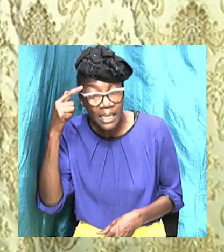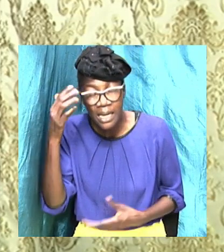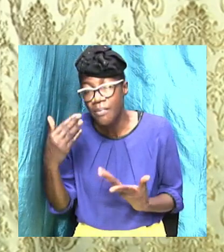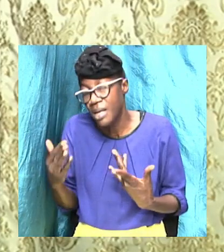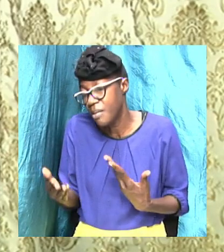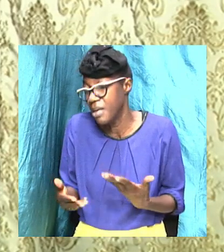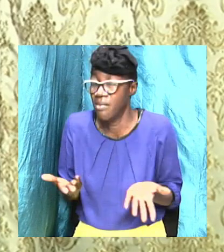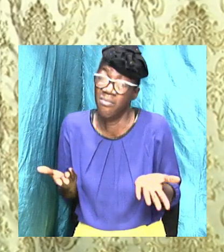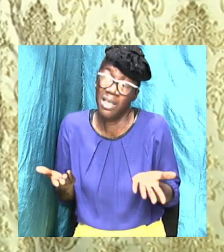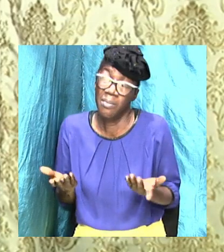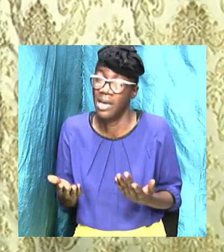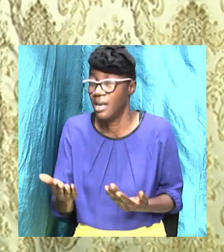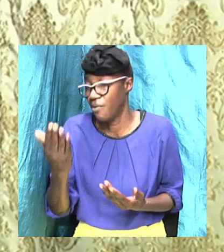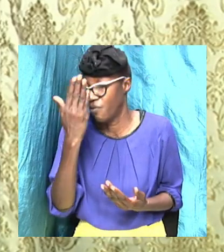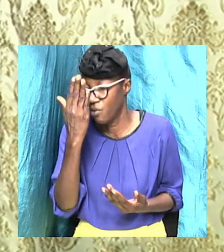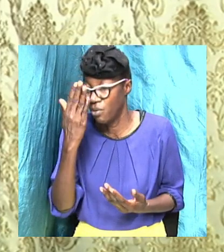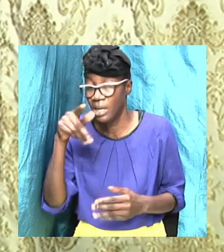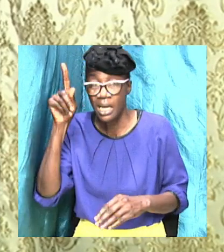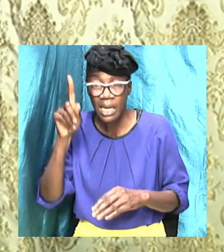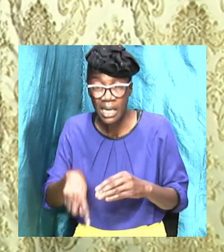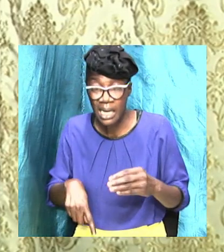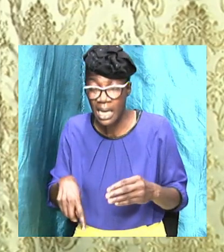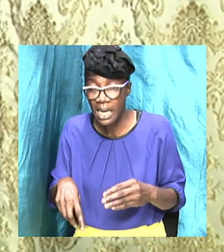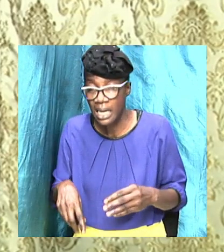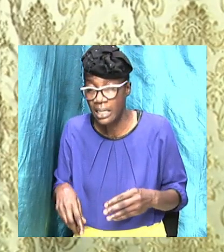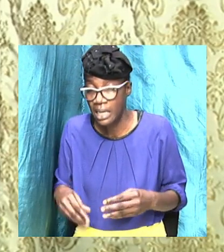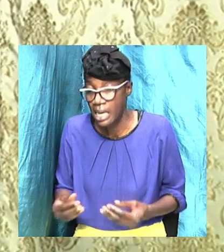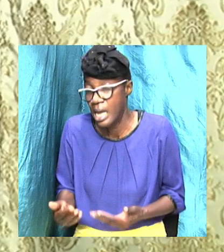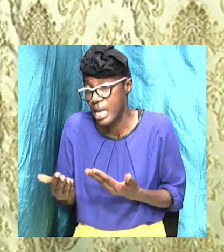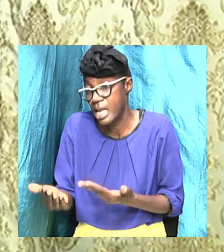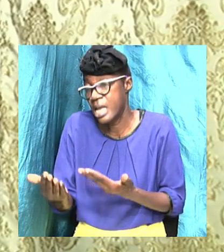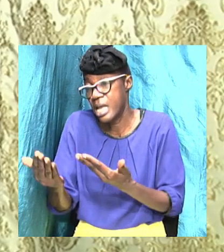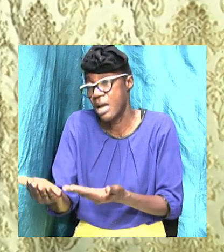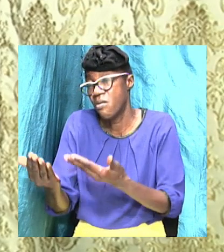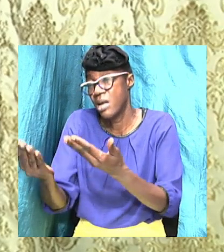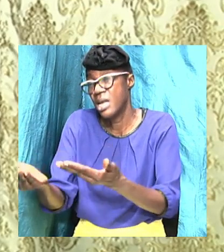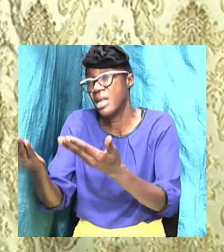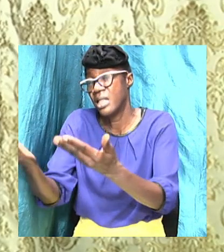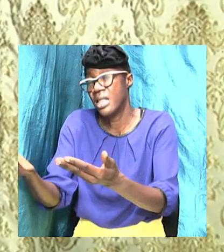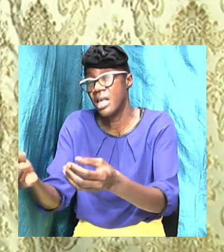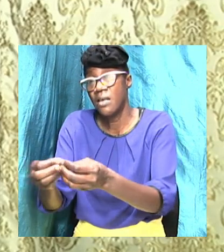front. I can't carry anything with me.